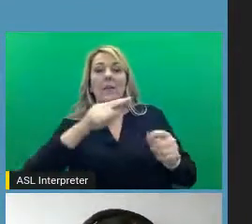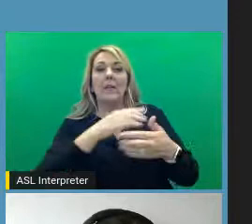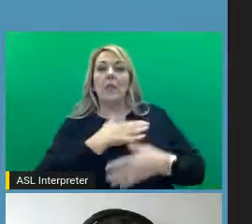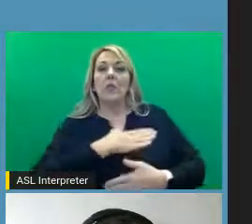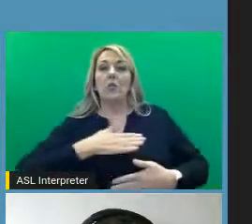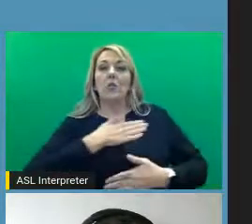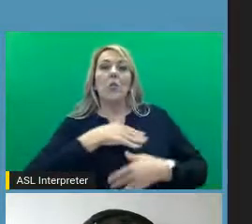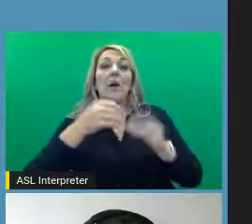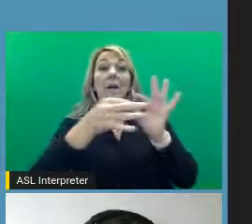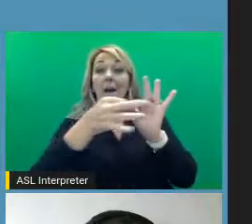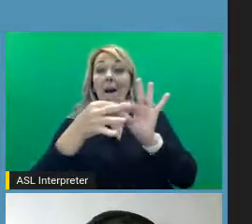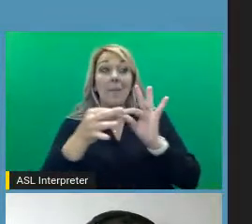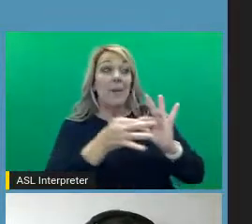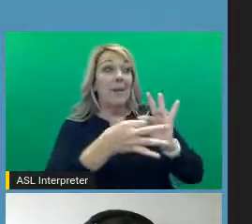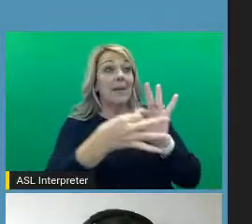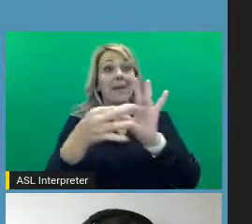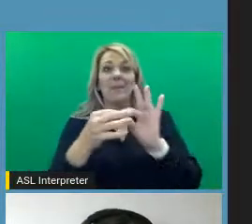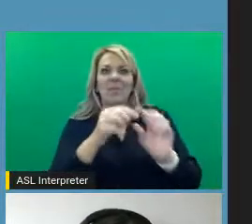on in the same environment.